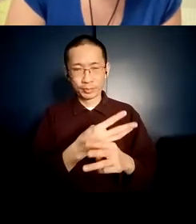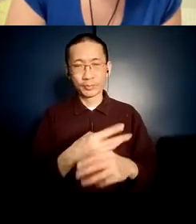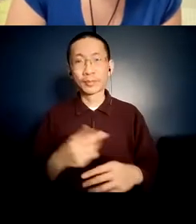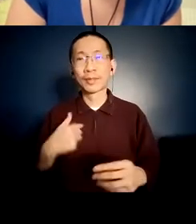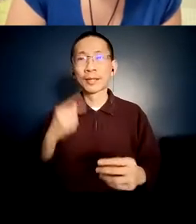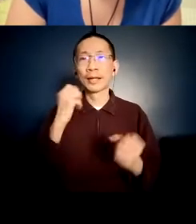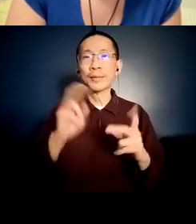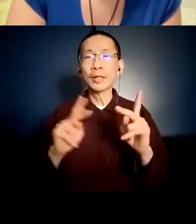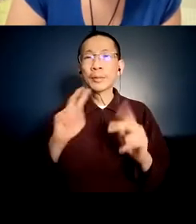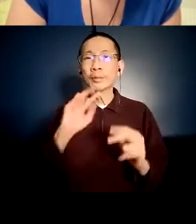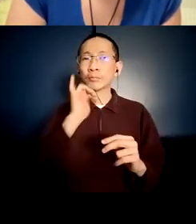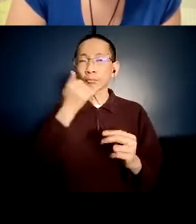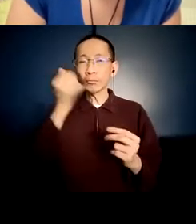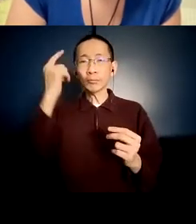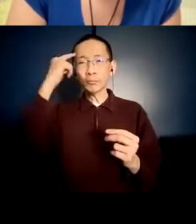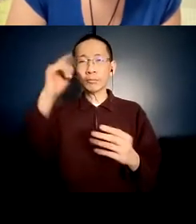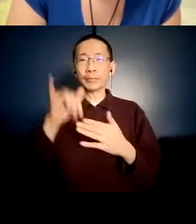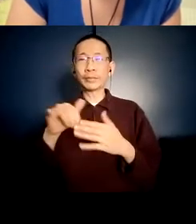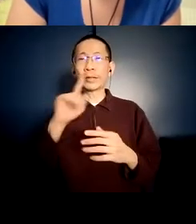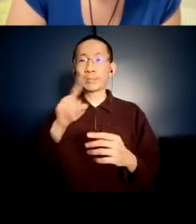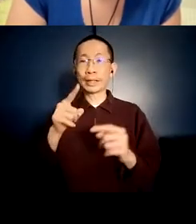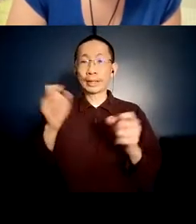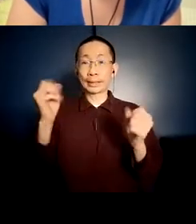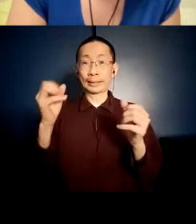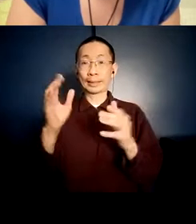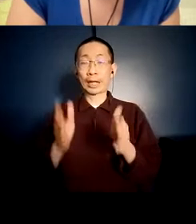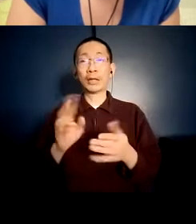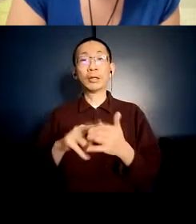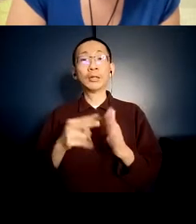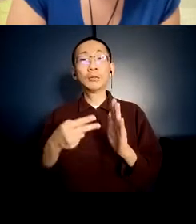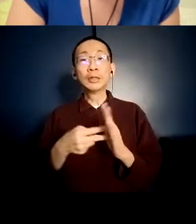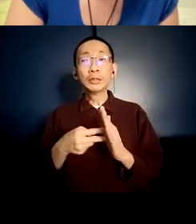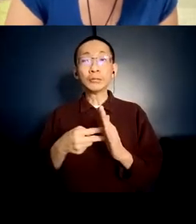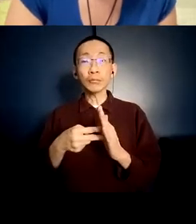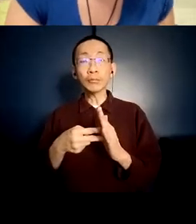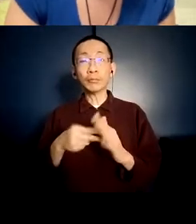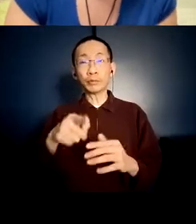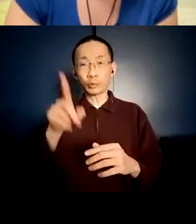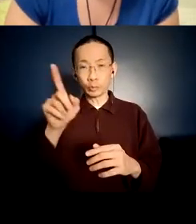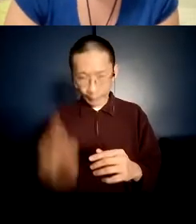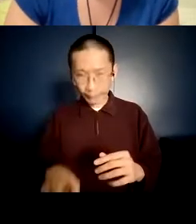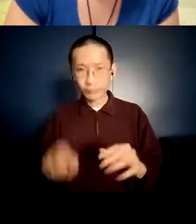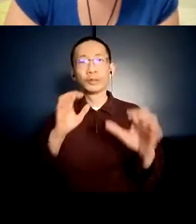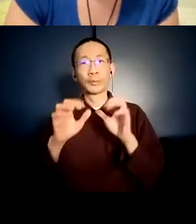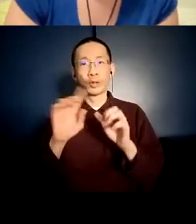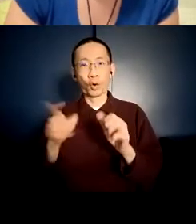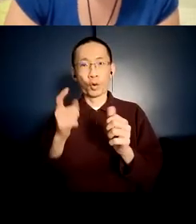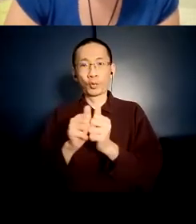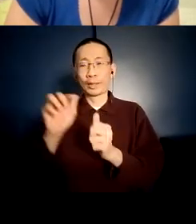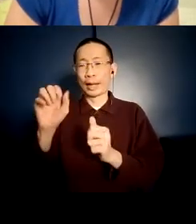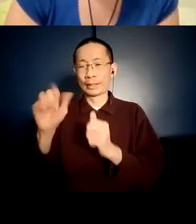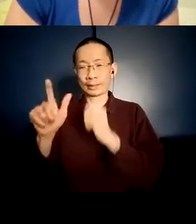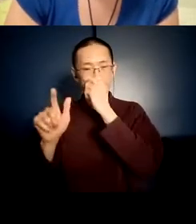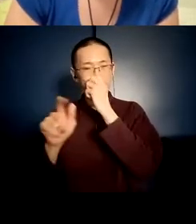are under the impression that being a signer means that you have to communicate only in ASL and